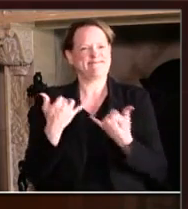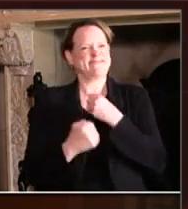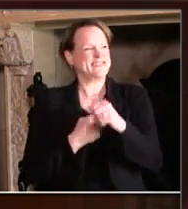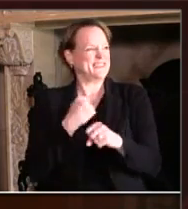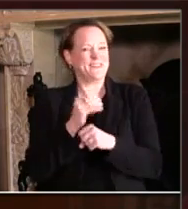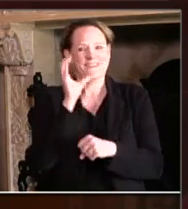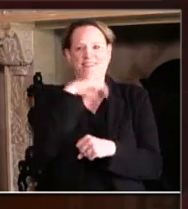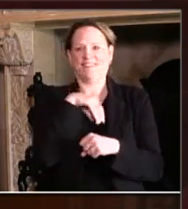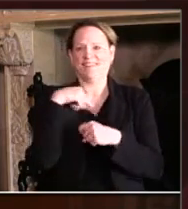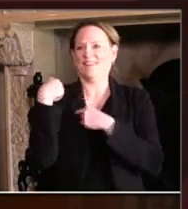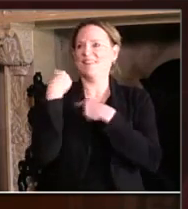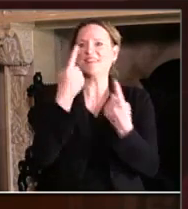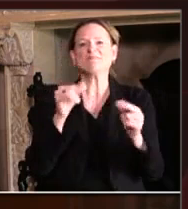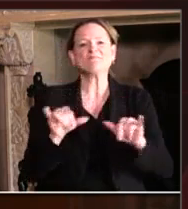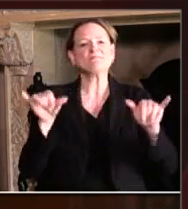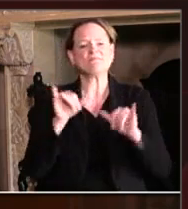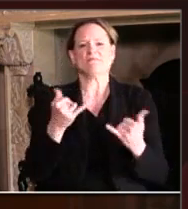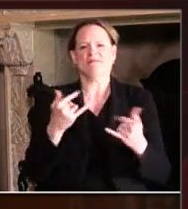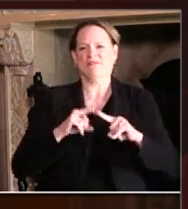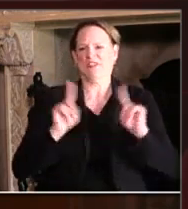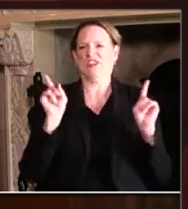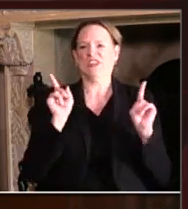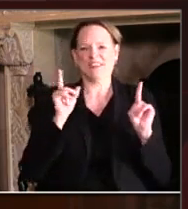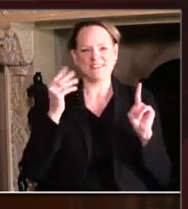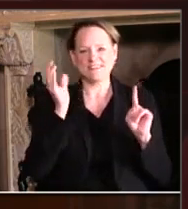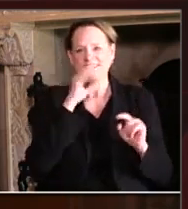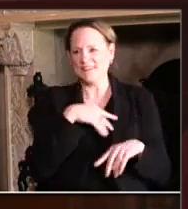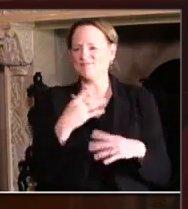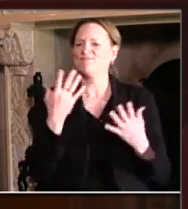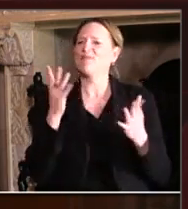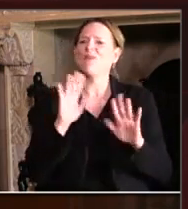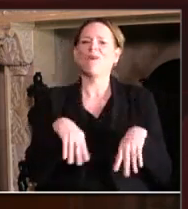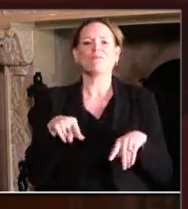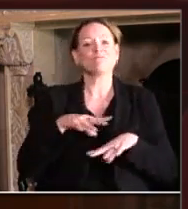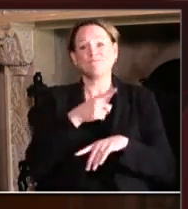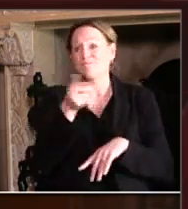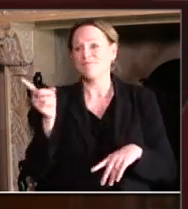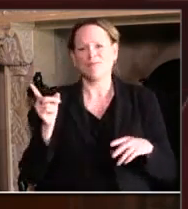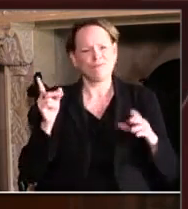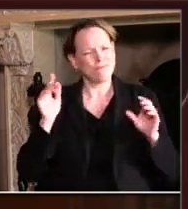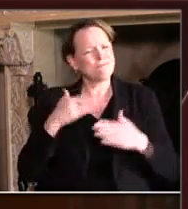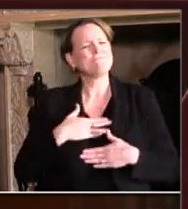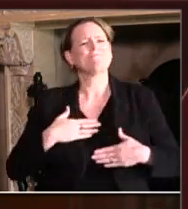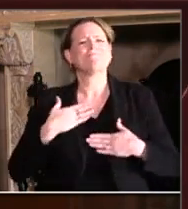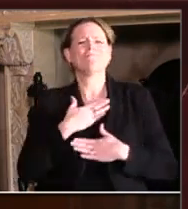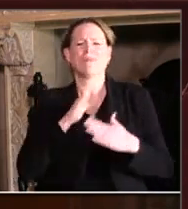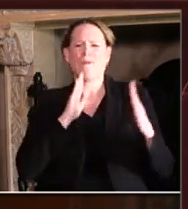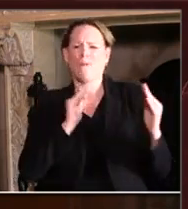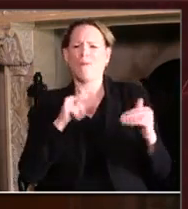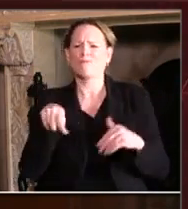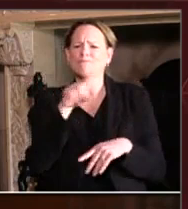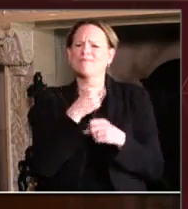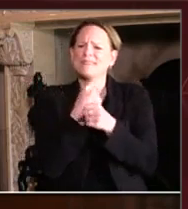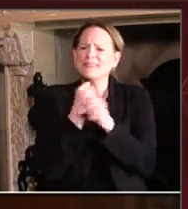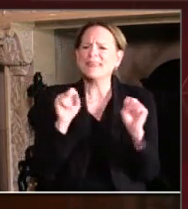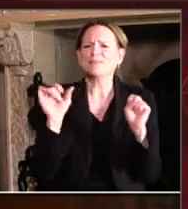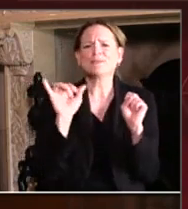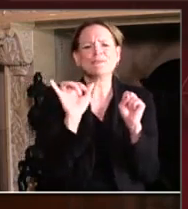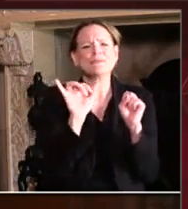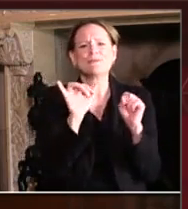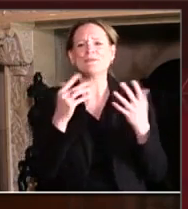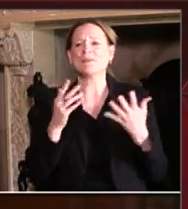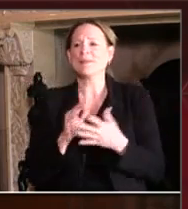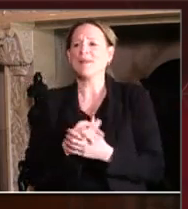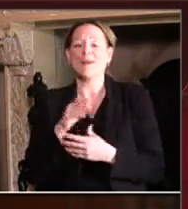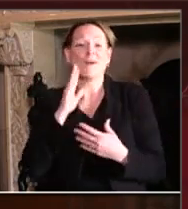Wisconsinites were able to find ways to safely enjoy the long weekend. There were socially distant cookouts with just a few close friends